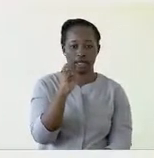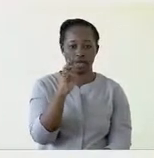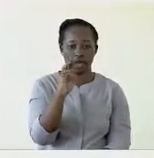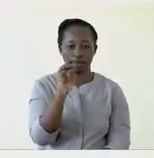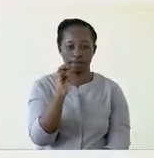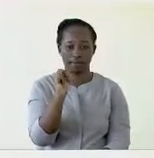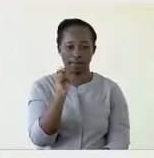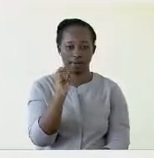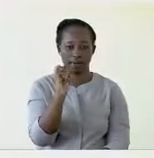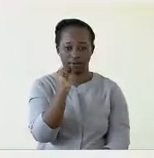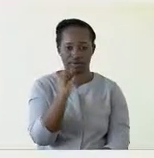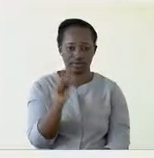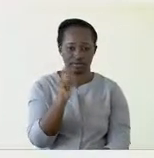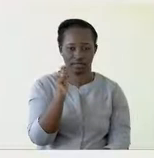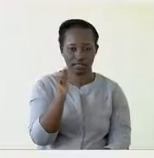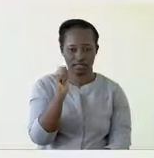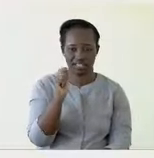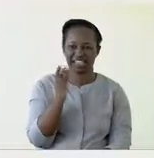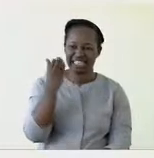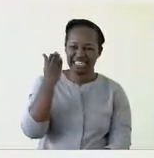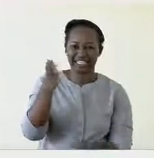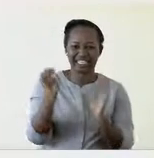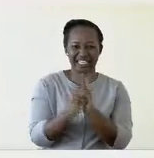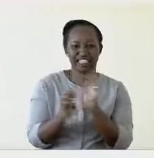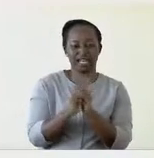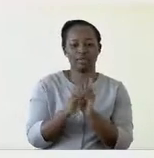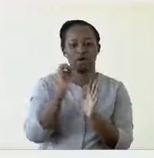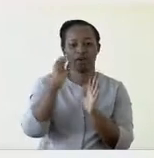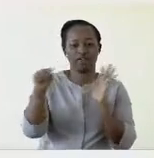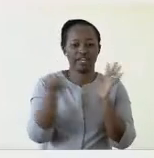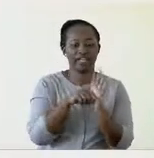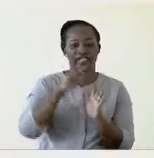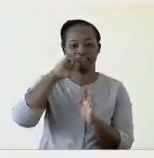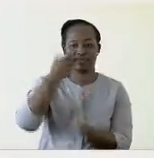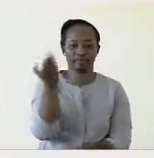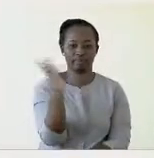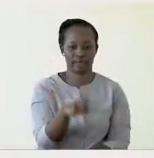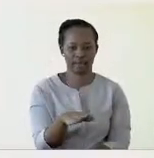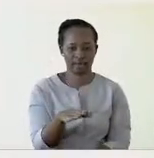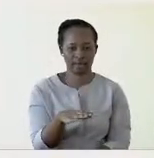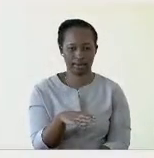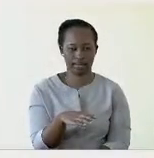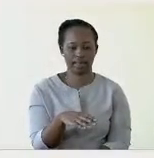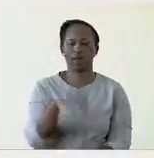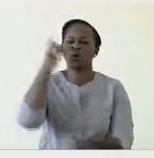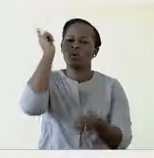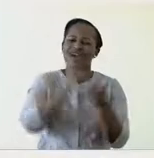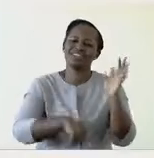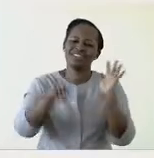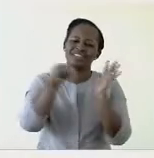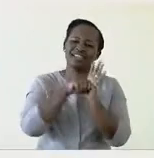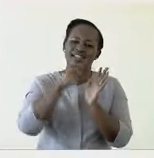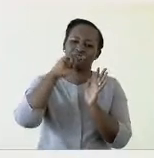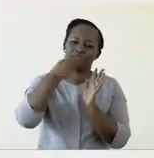what you call negative feedback. Student, I think we talked about negative feedback. What is negative